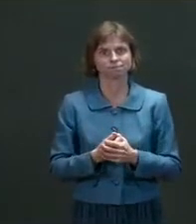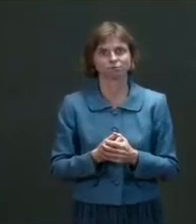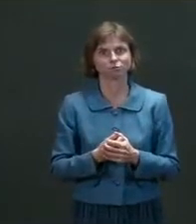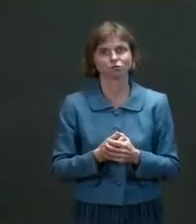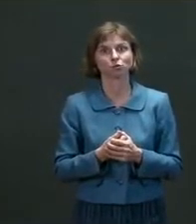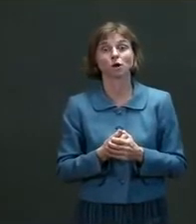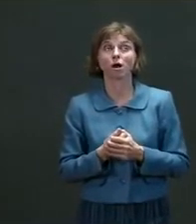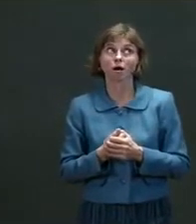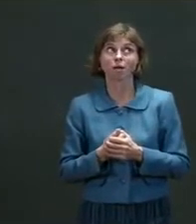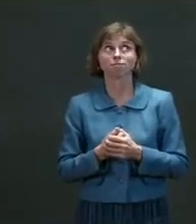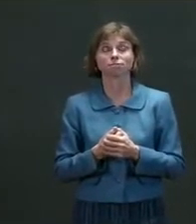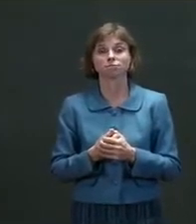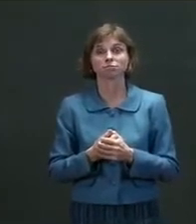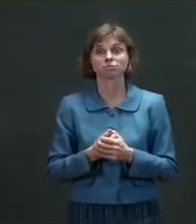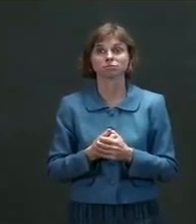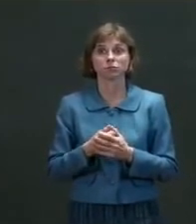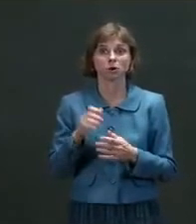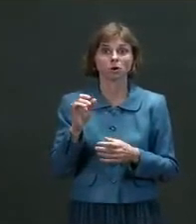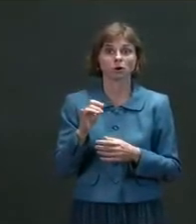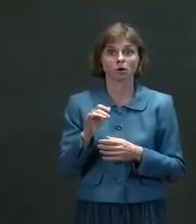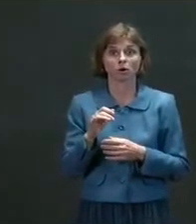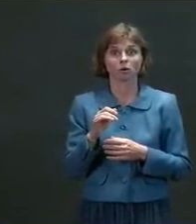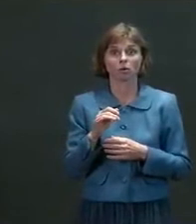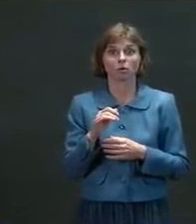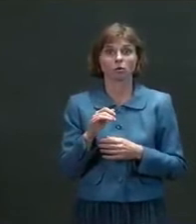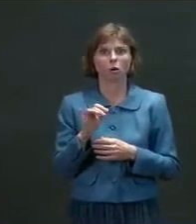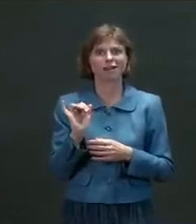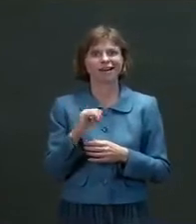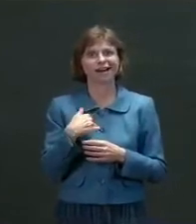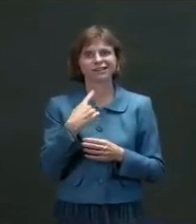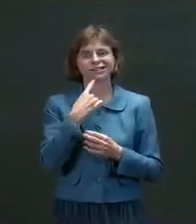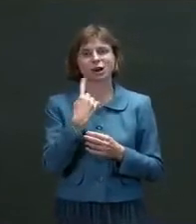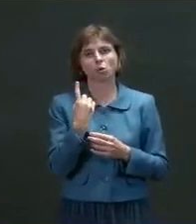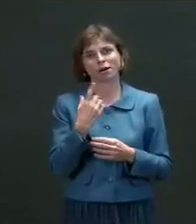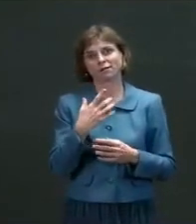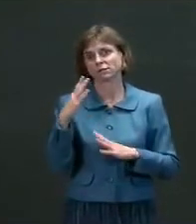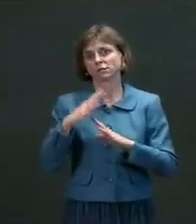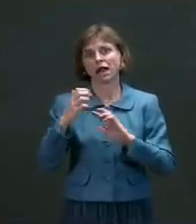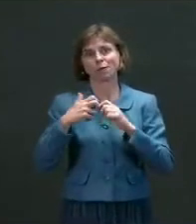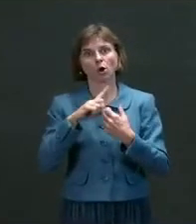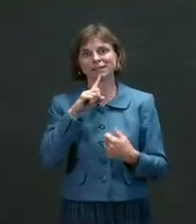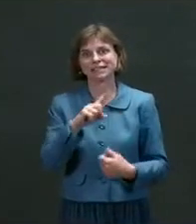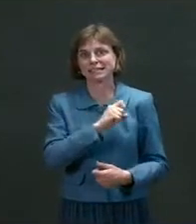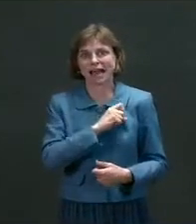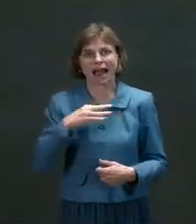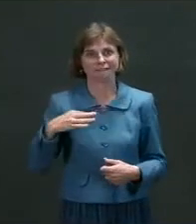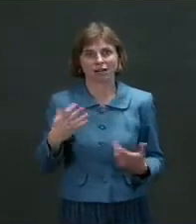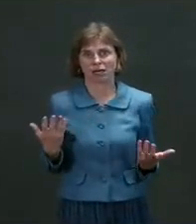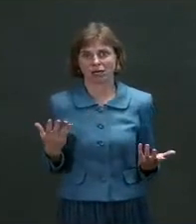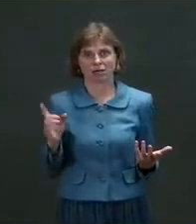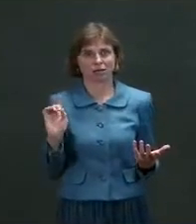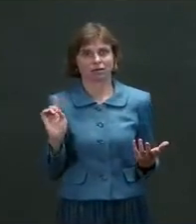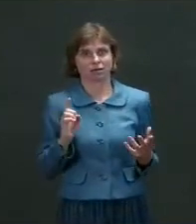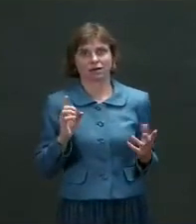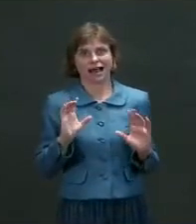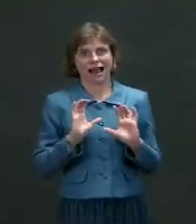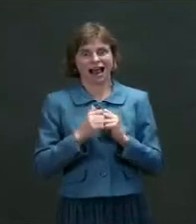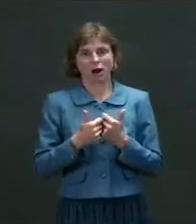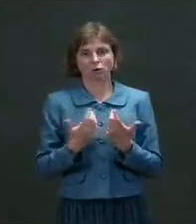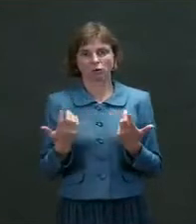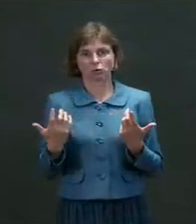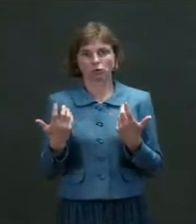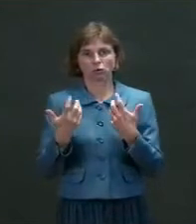I think, like I said, one of my biggest challenges was staffing and just how to incorporate. I feel like I